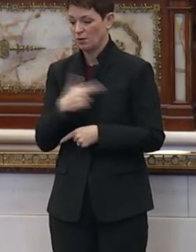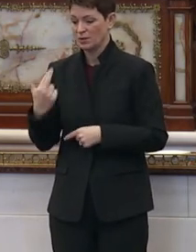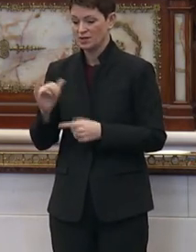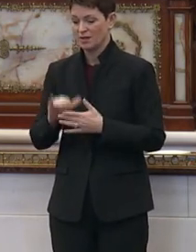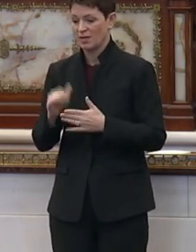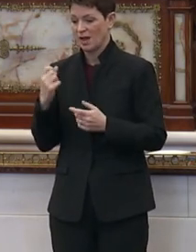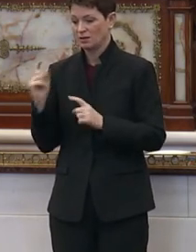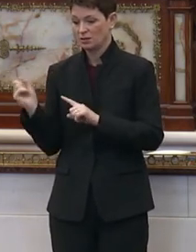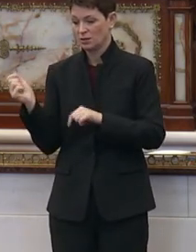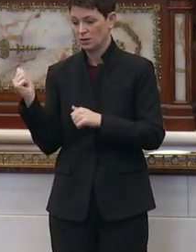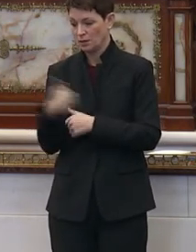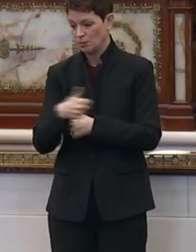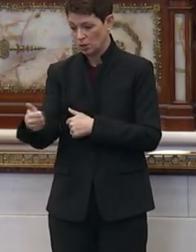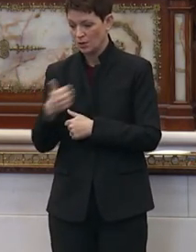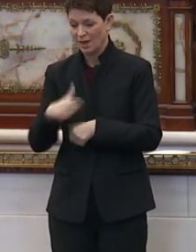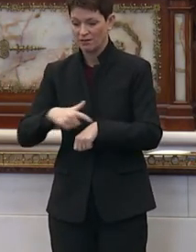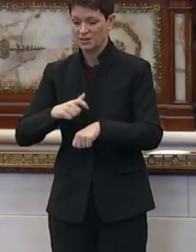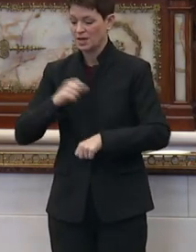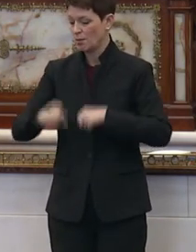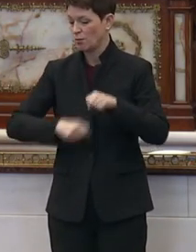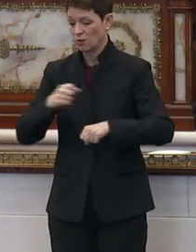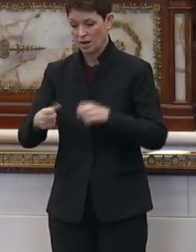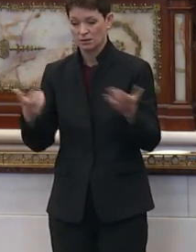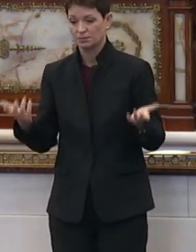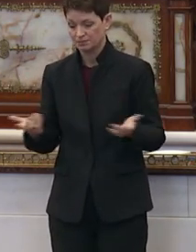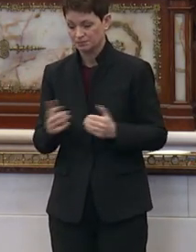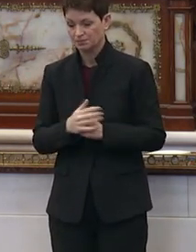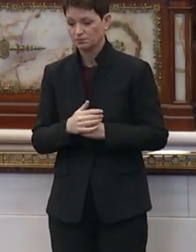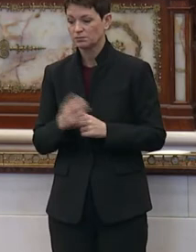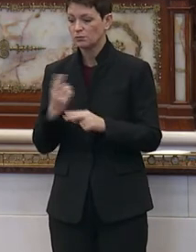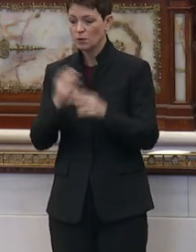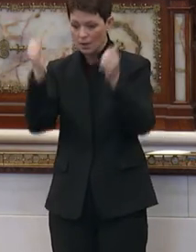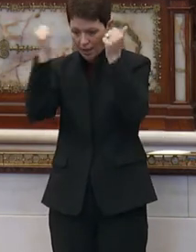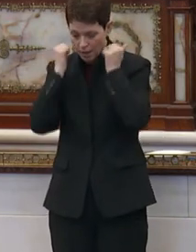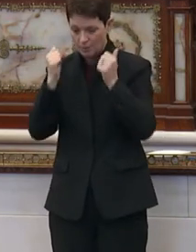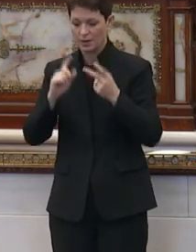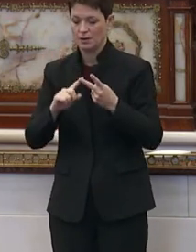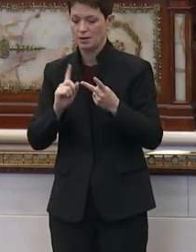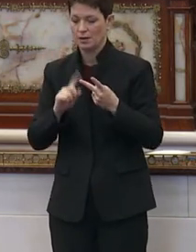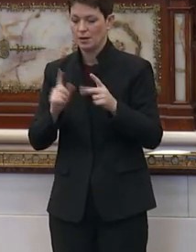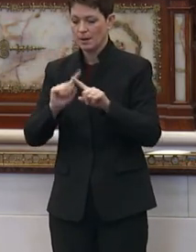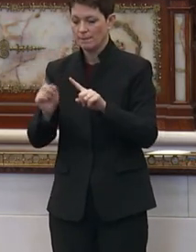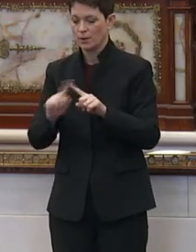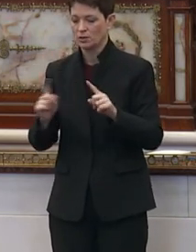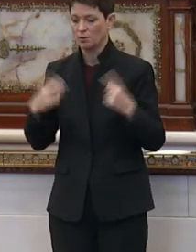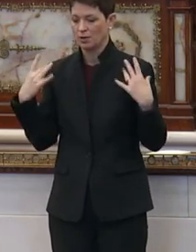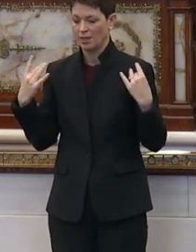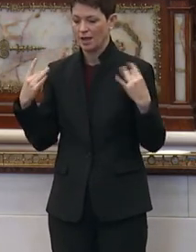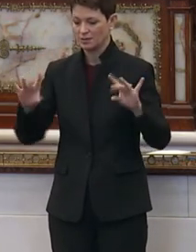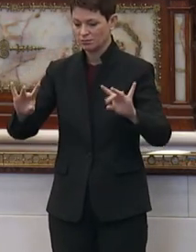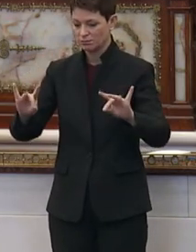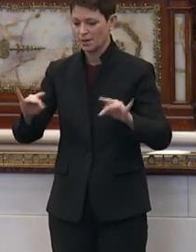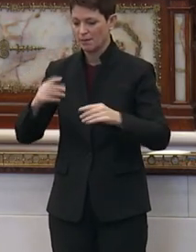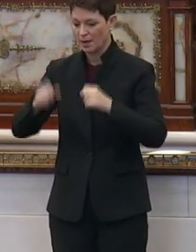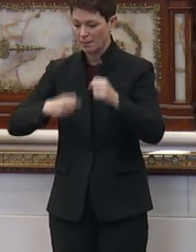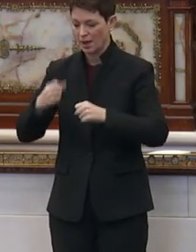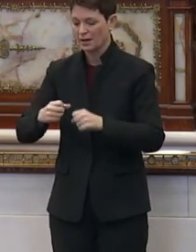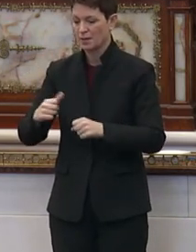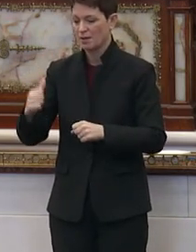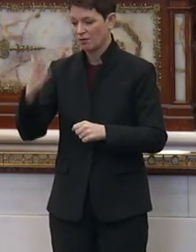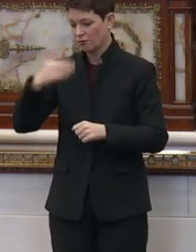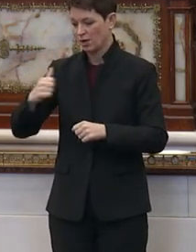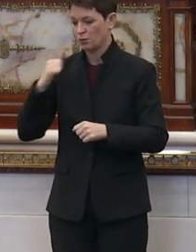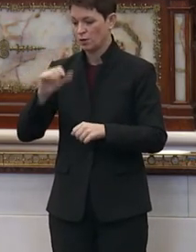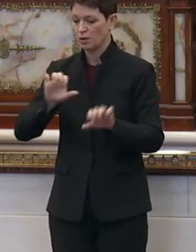commute, same as I do every time I ride my bicycle. I was wearing my helmet, I had multiple flashing lights on my bike, and my front and rear